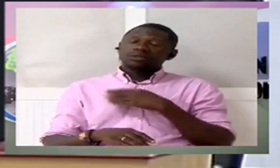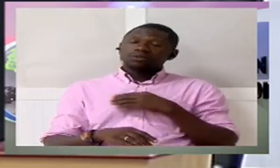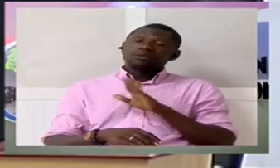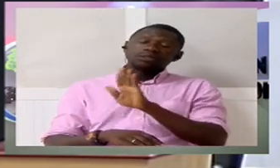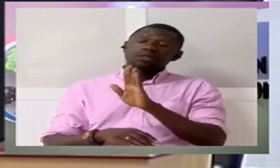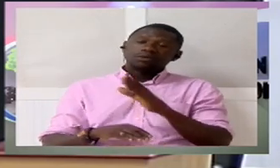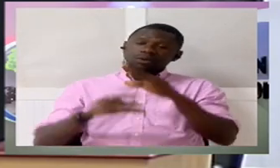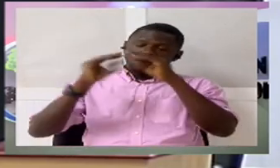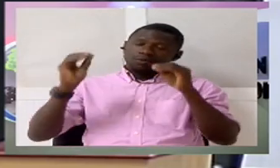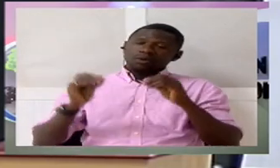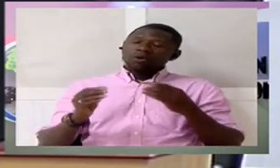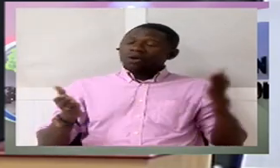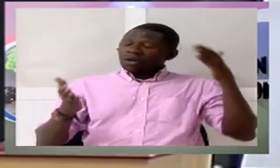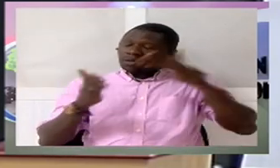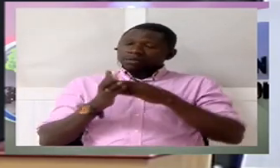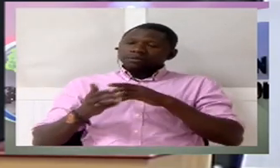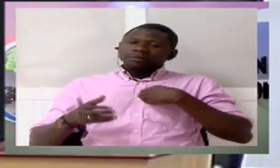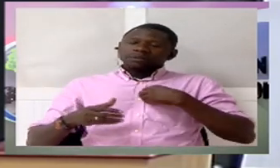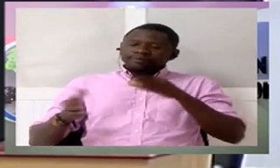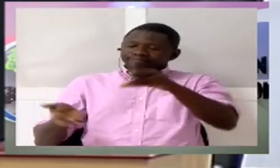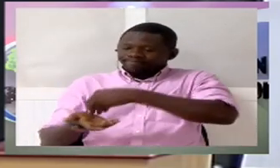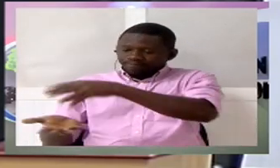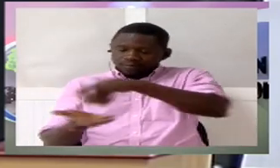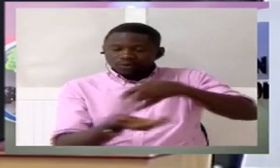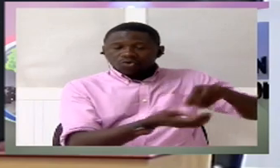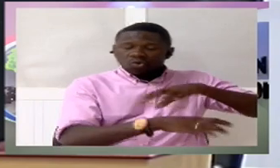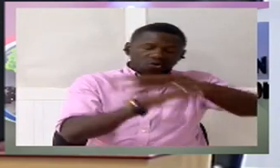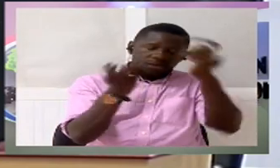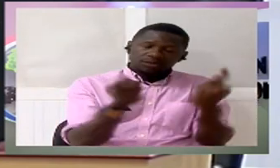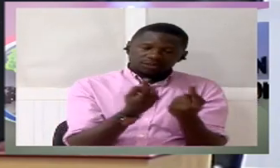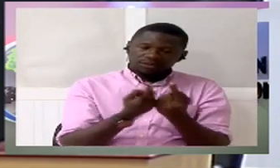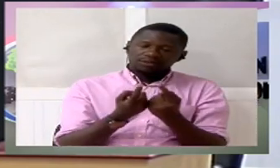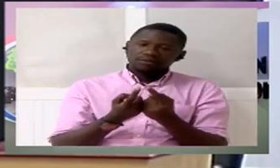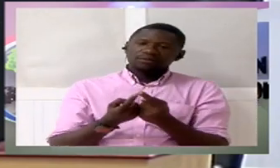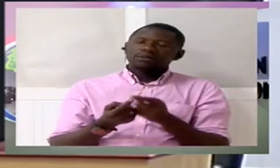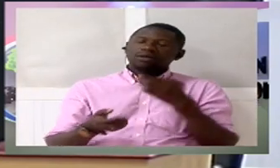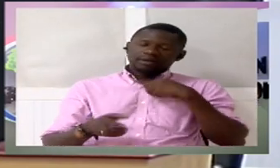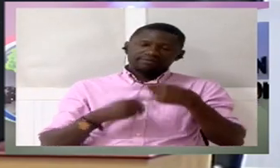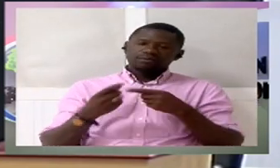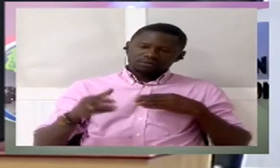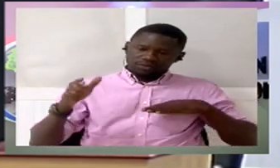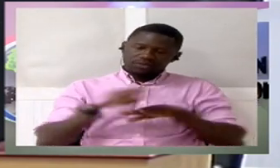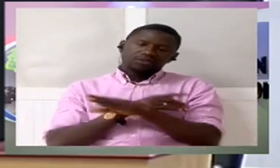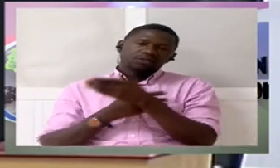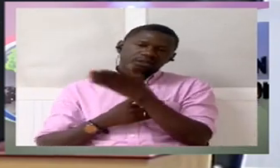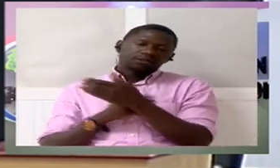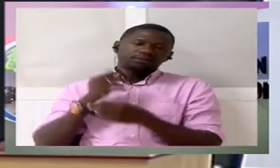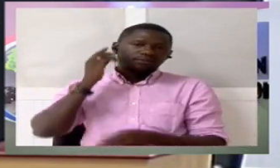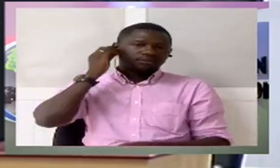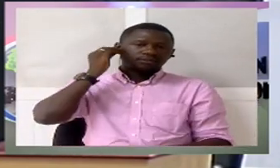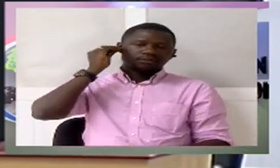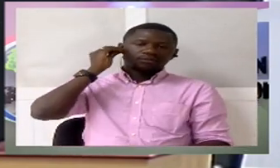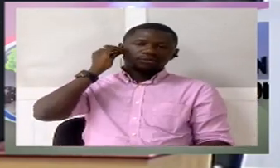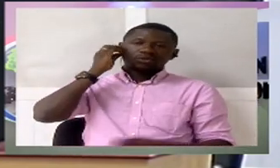were seated at the waiting room until he packed all his belongings. And then we went